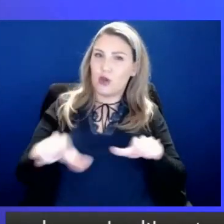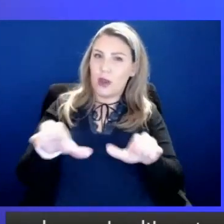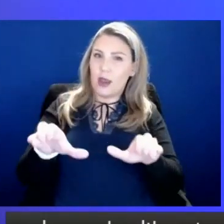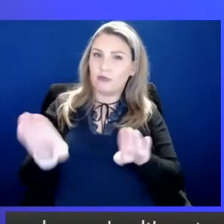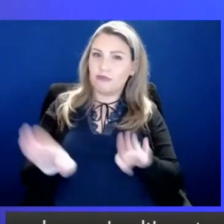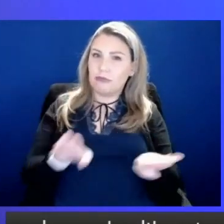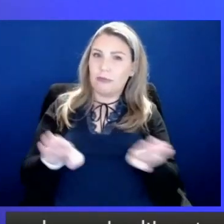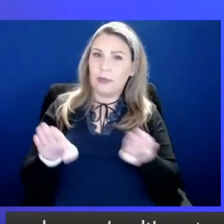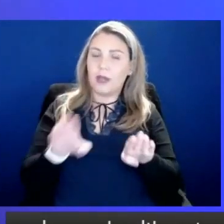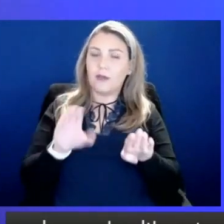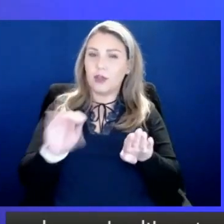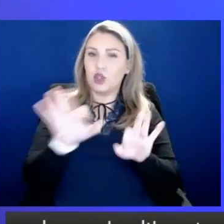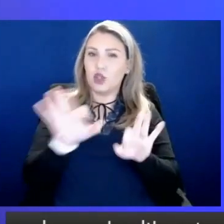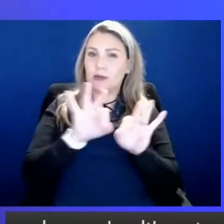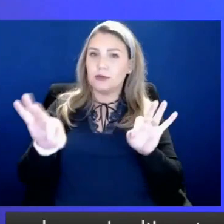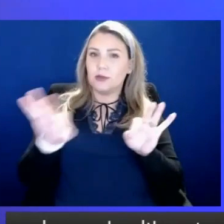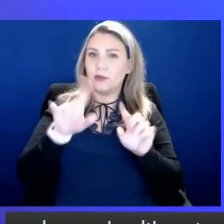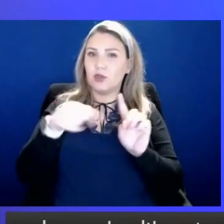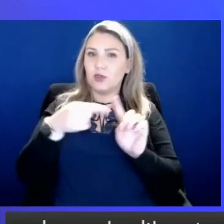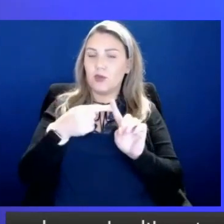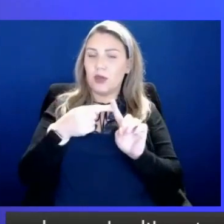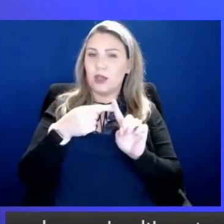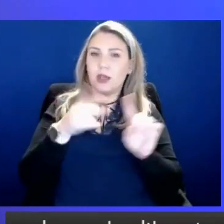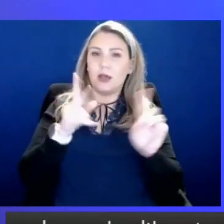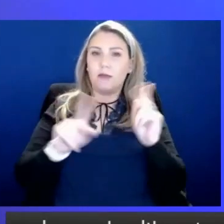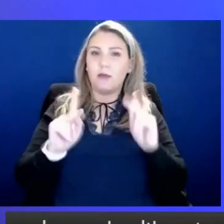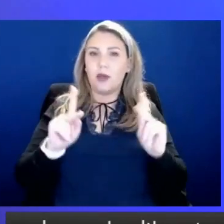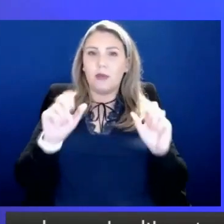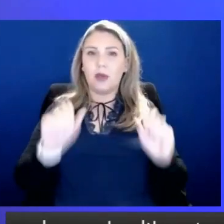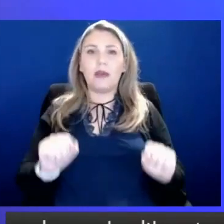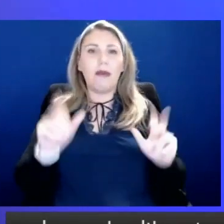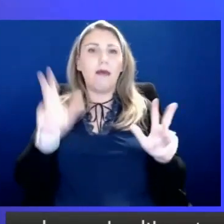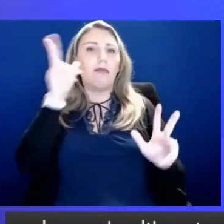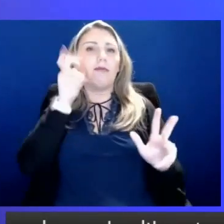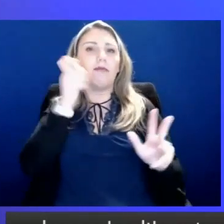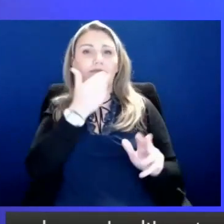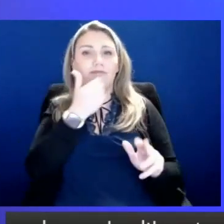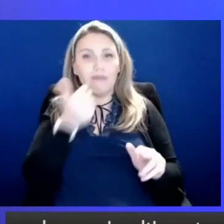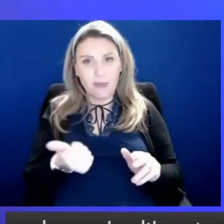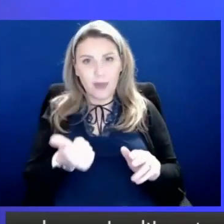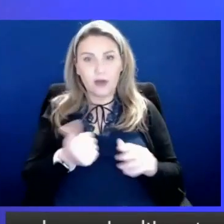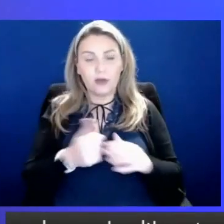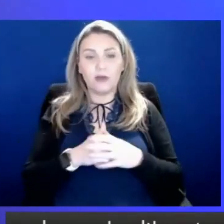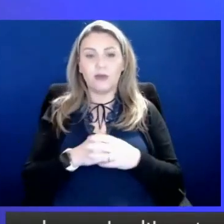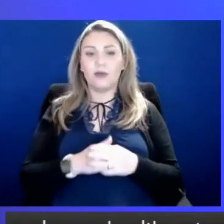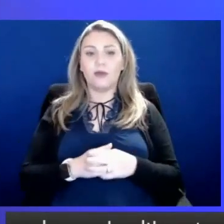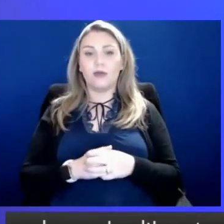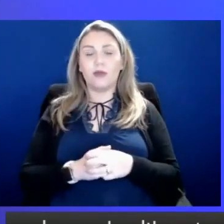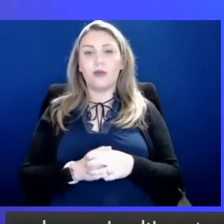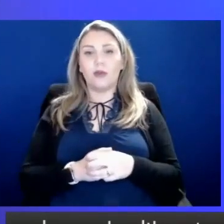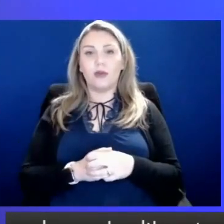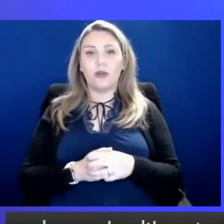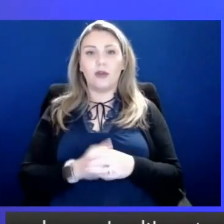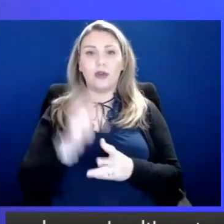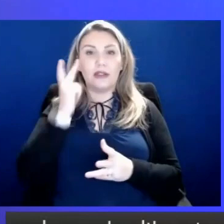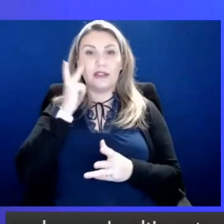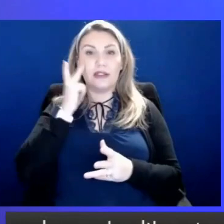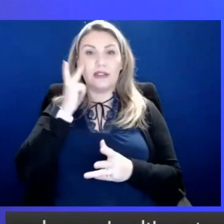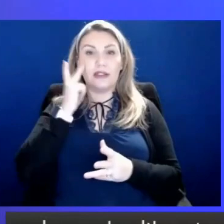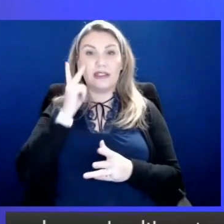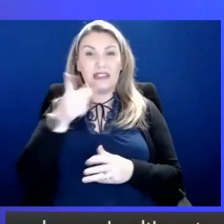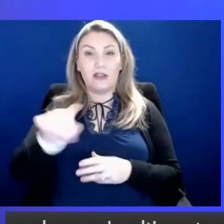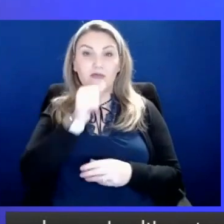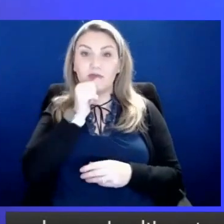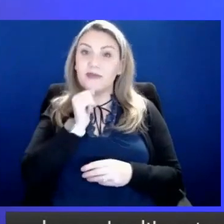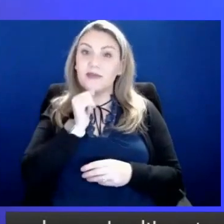of their statements, then I think that then people can tune in a little bit better and see that they're suffering,